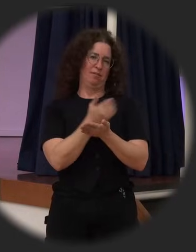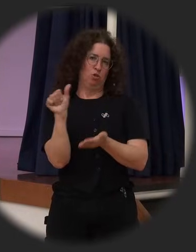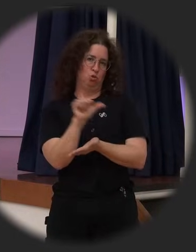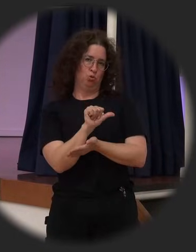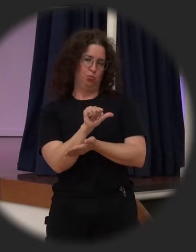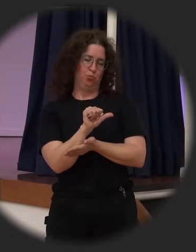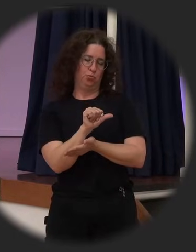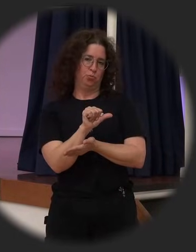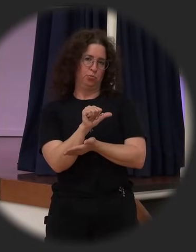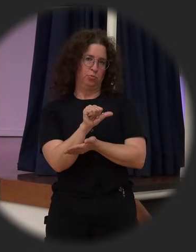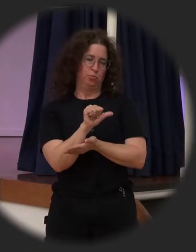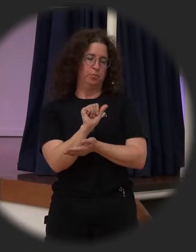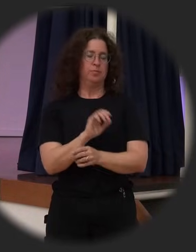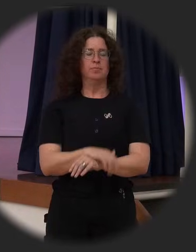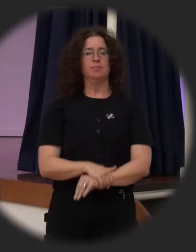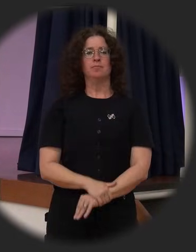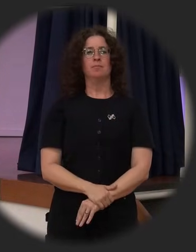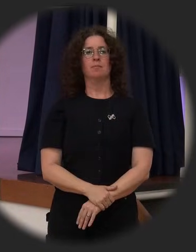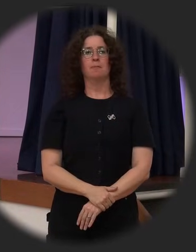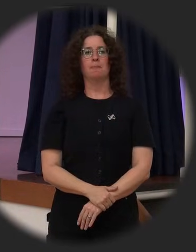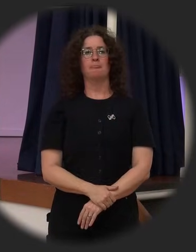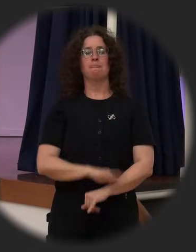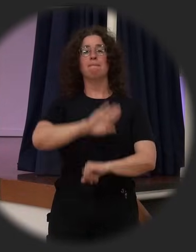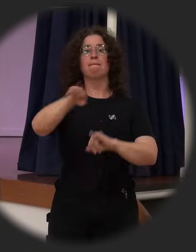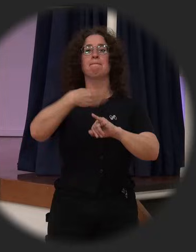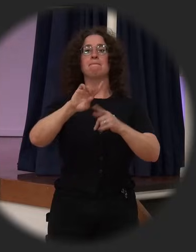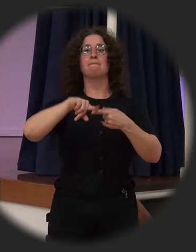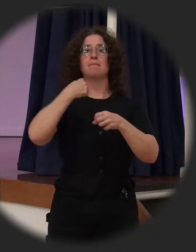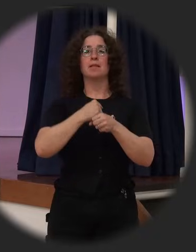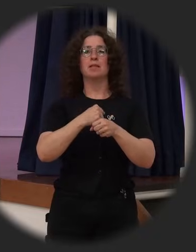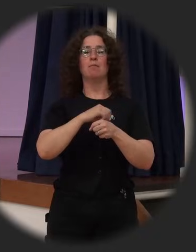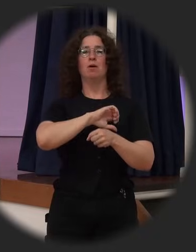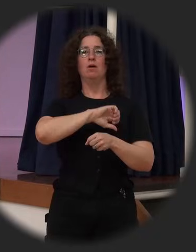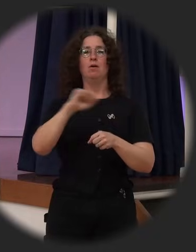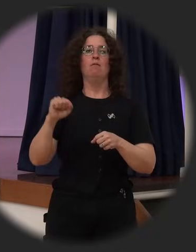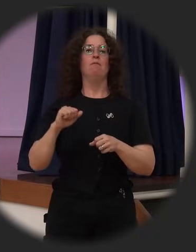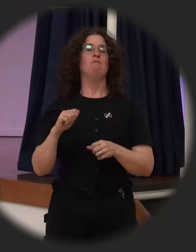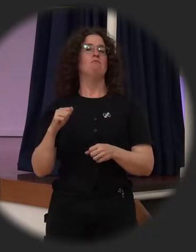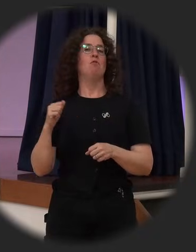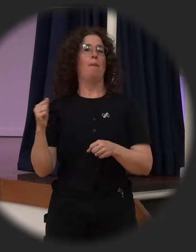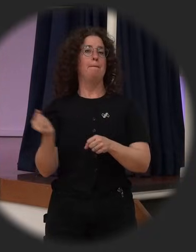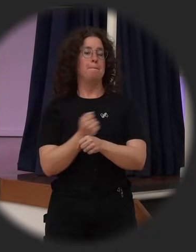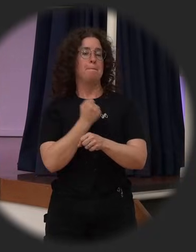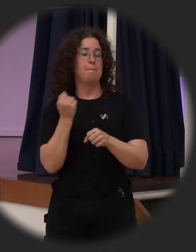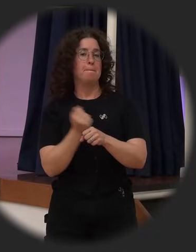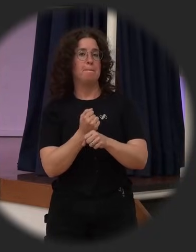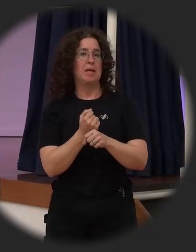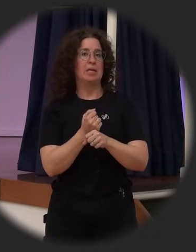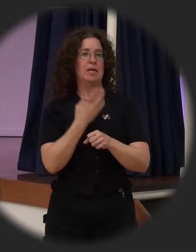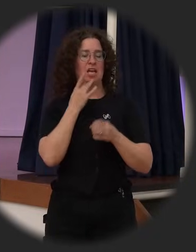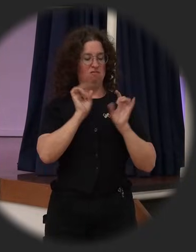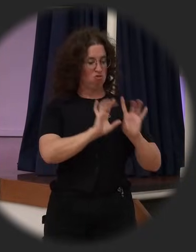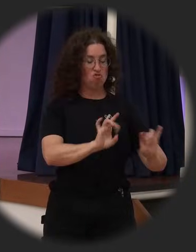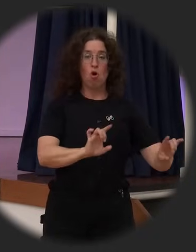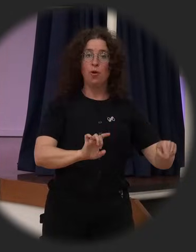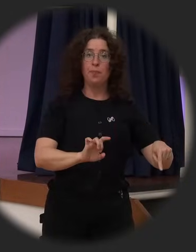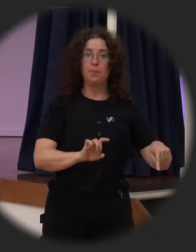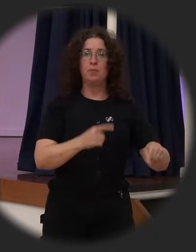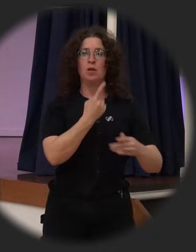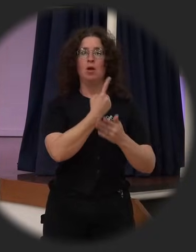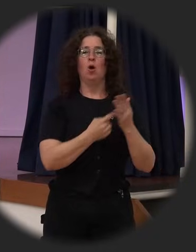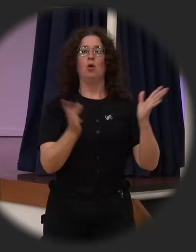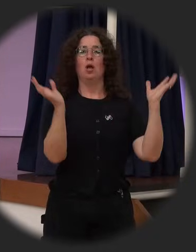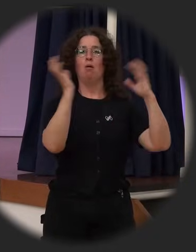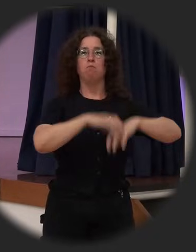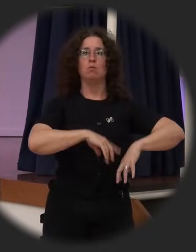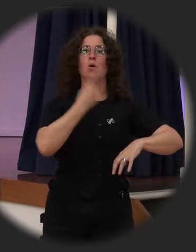file. This final example is from our building actor. Basically, when it's destroyed, similarly, we only want to play a demolish